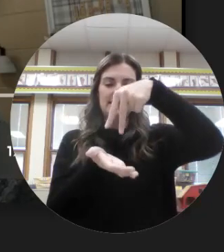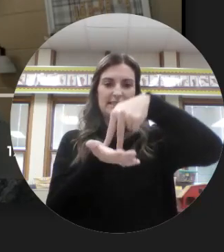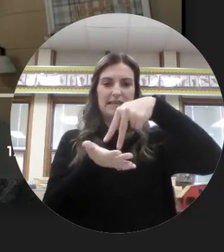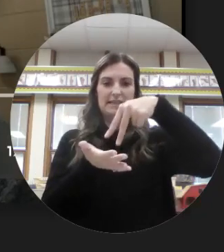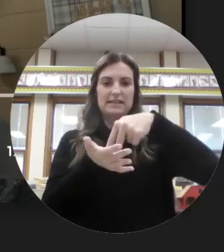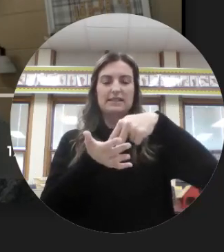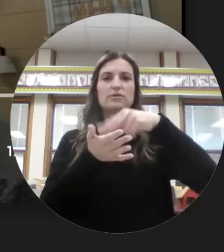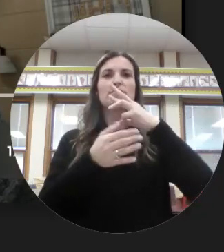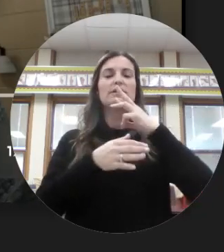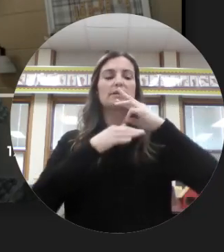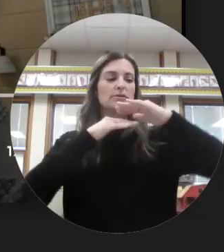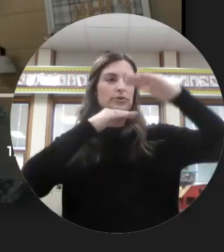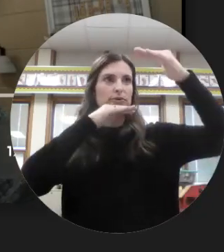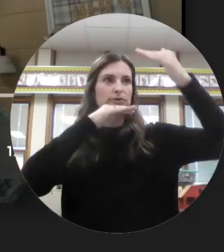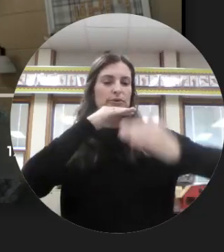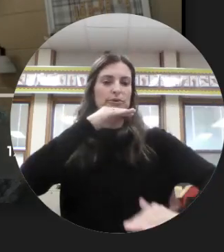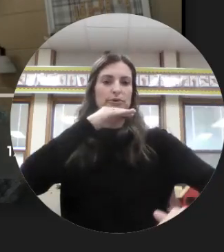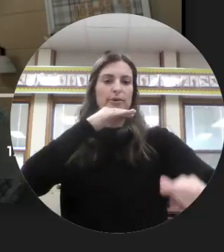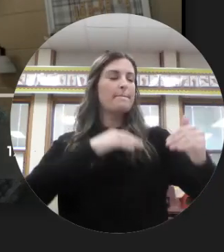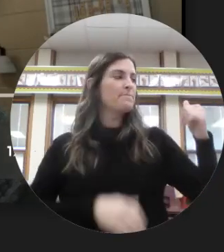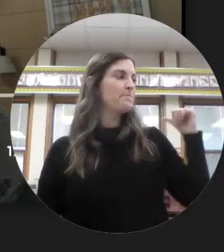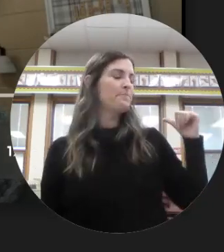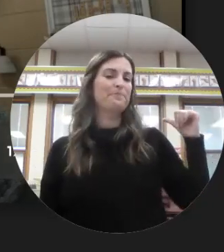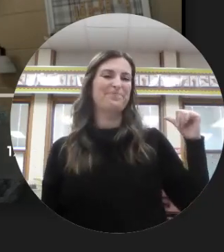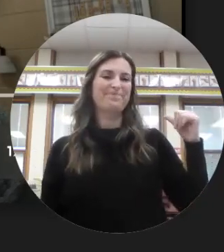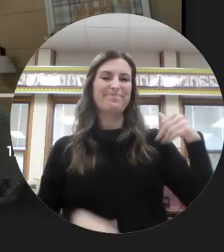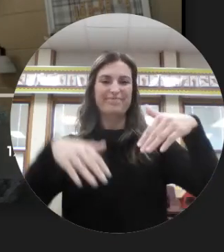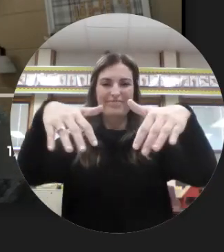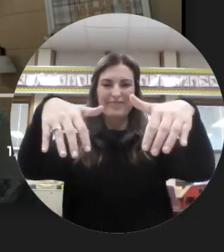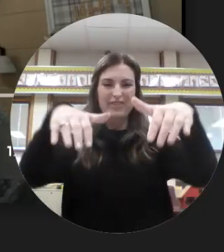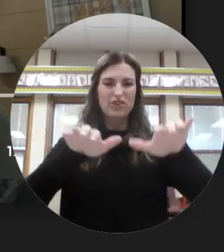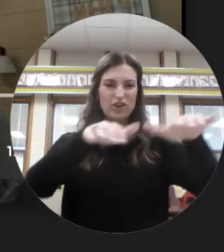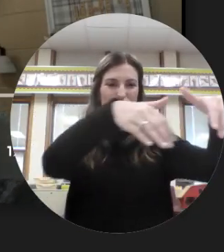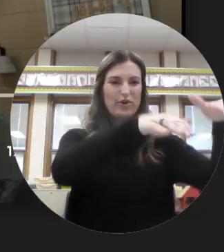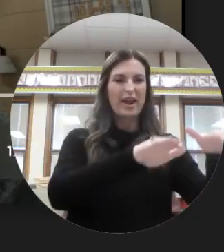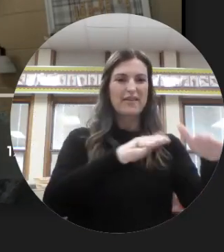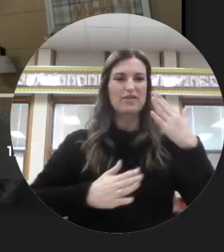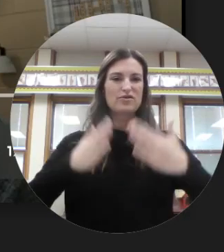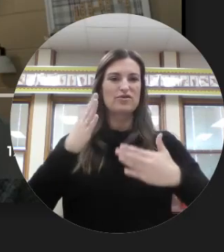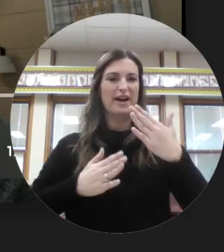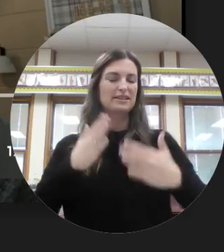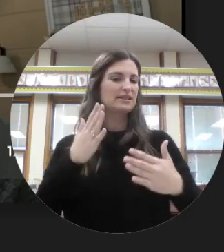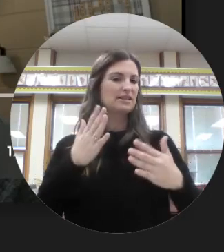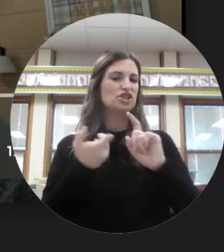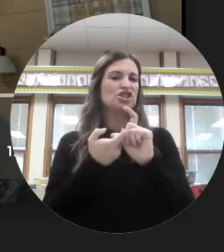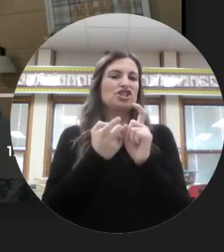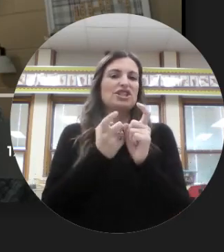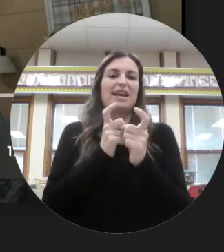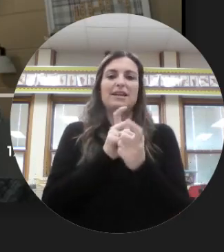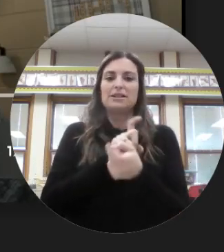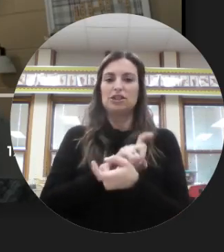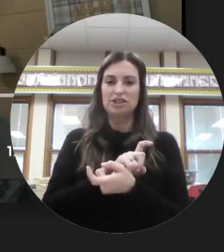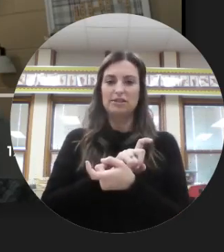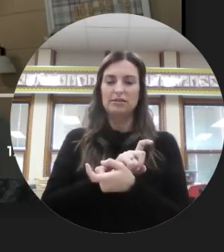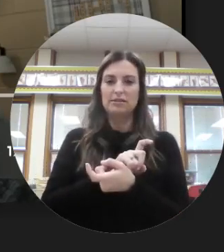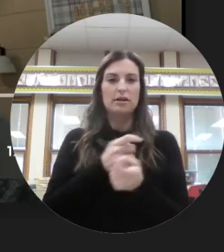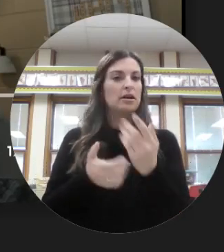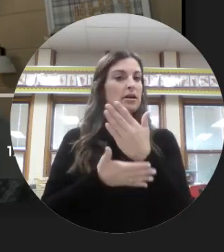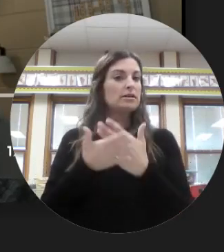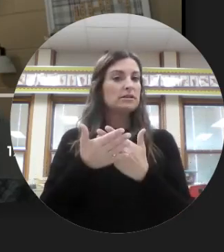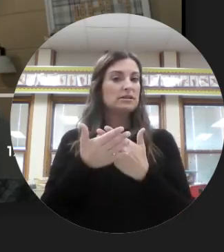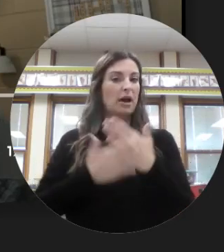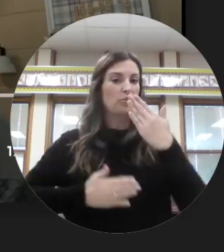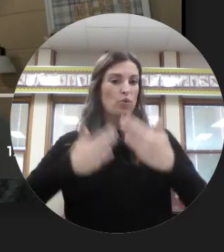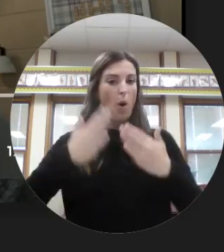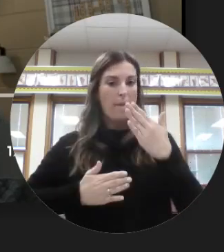cliffs looming behind them. The gravesite had changed. Roz's crate was gone, lost to weather or waves. Some of the robot parts were